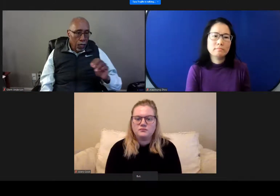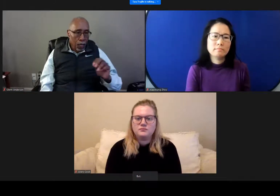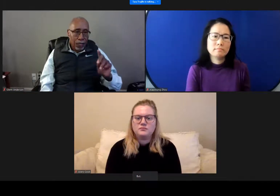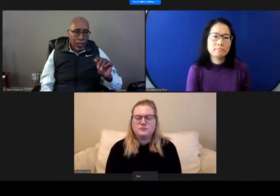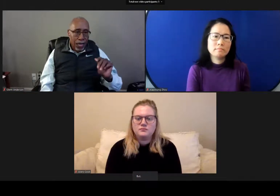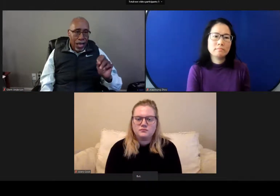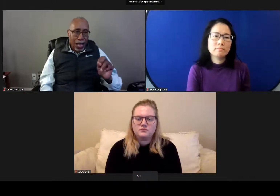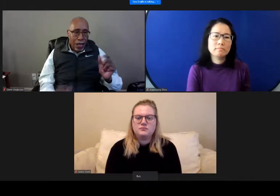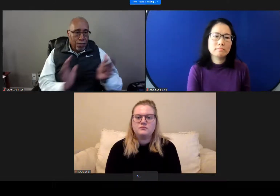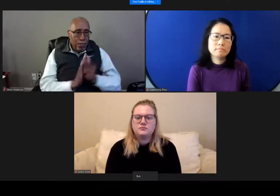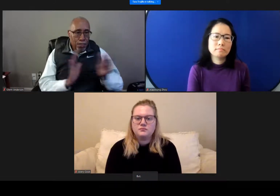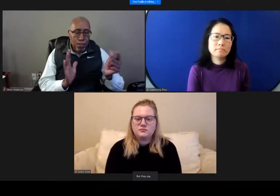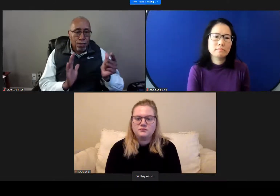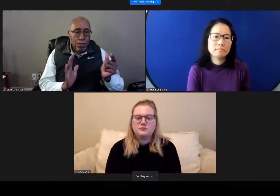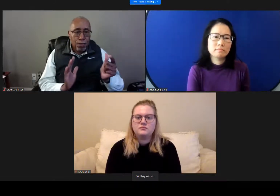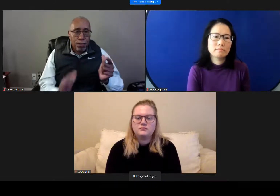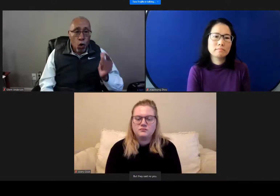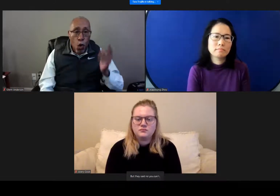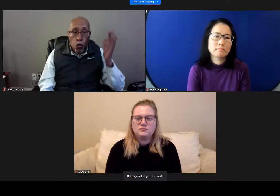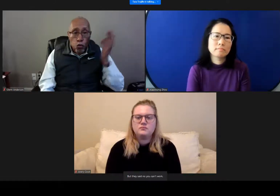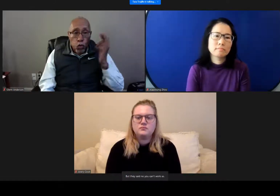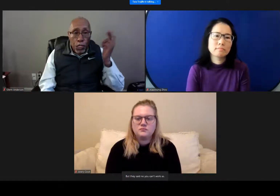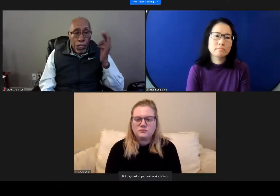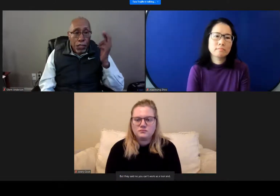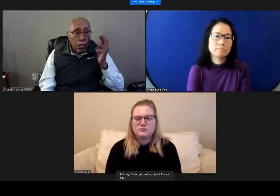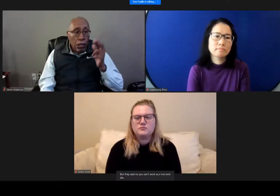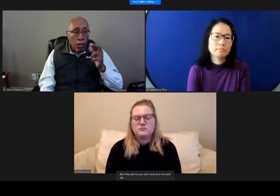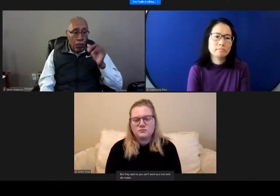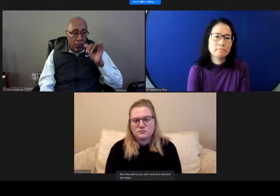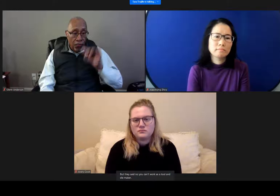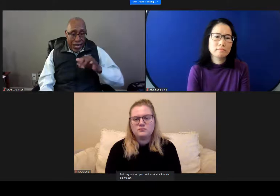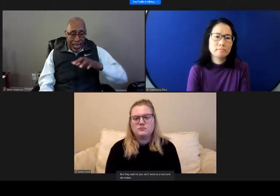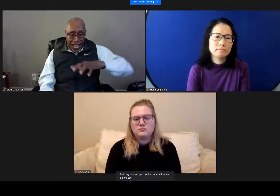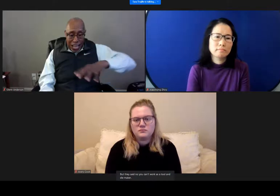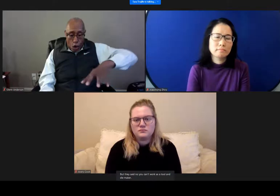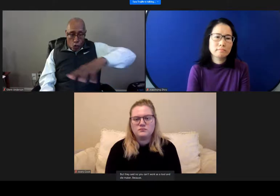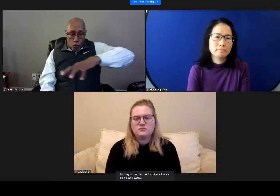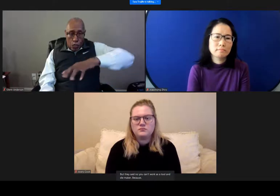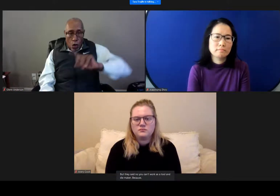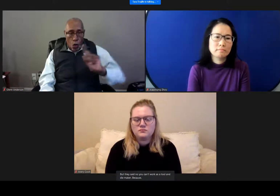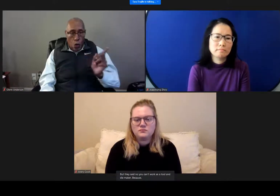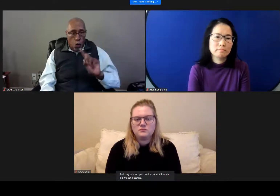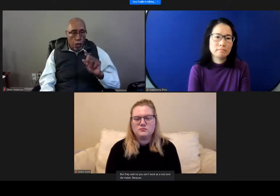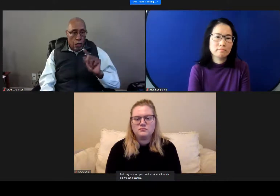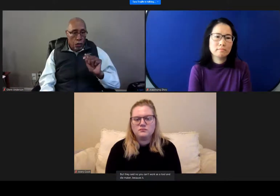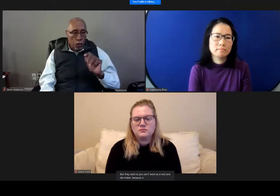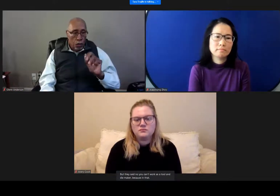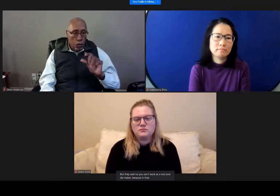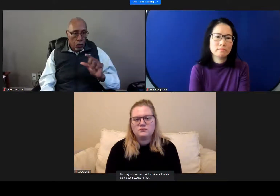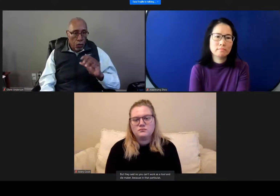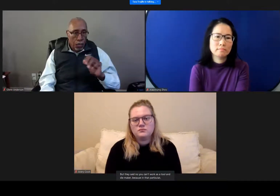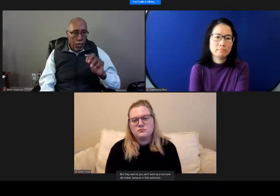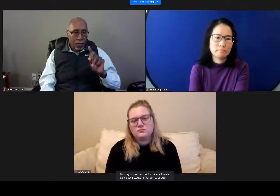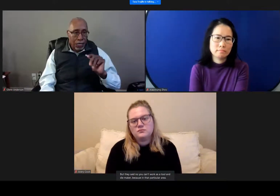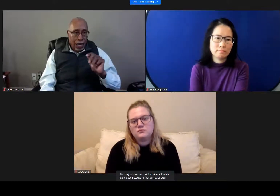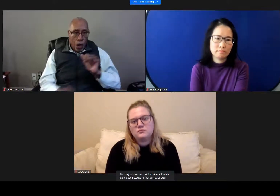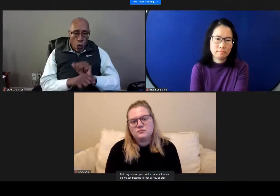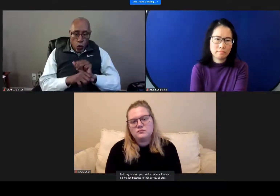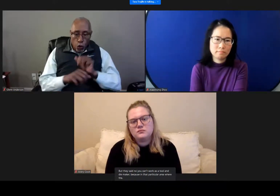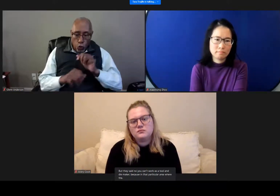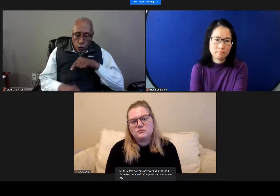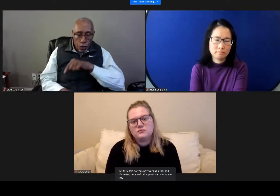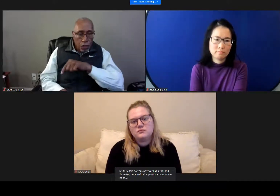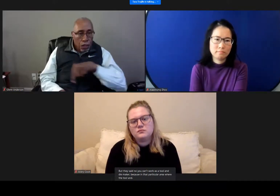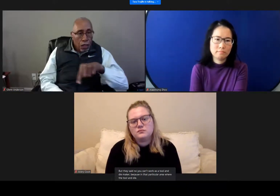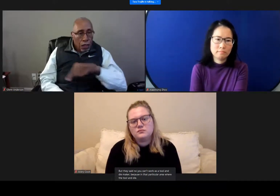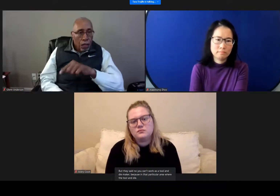But they said, no, you can't work as a tool and die maker, because in that particular area where the tool